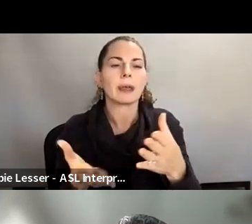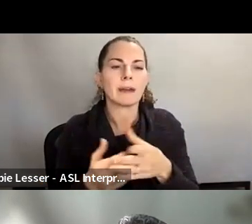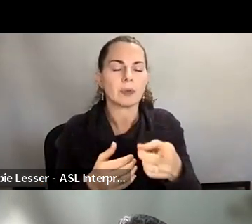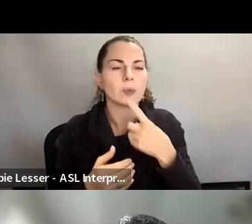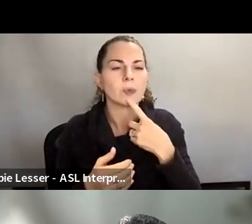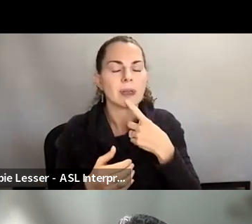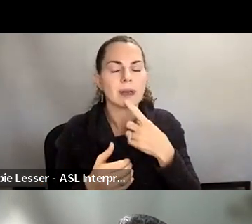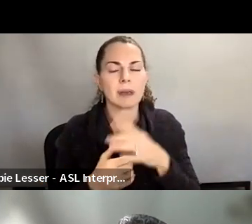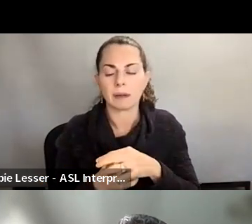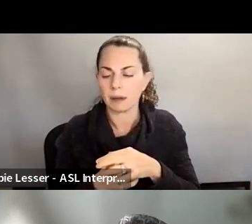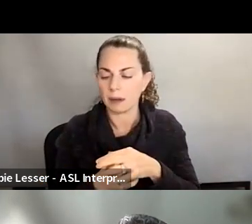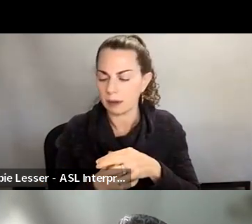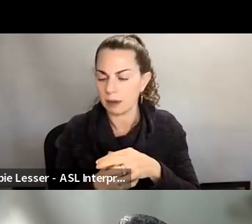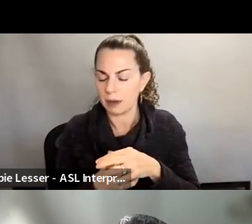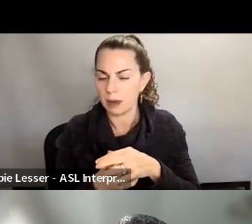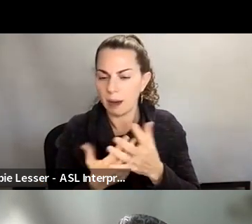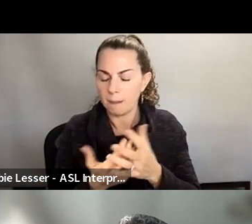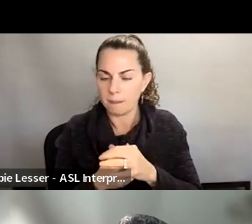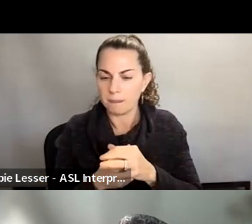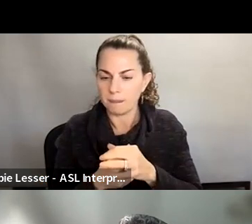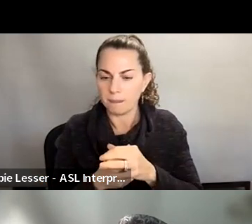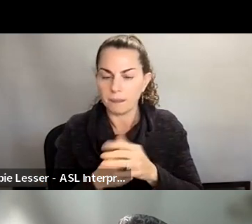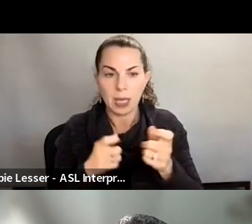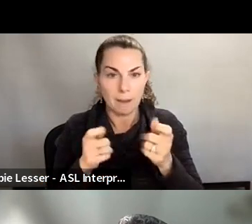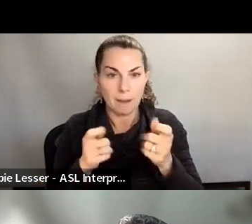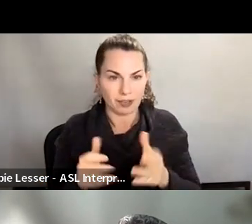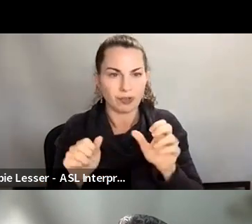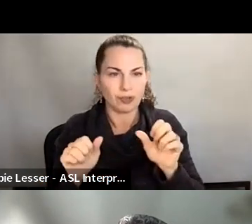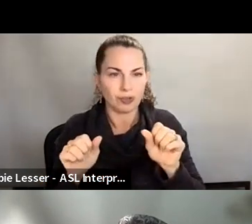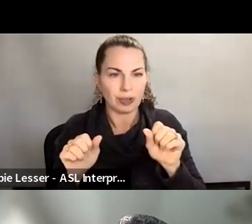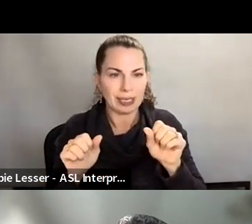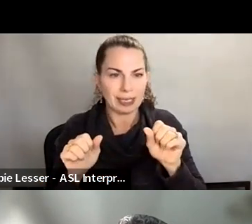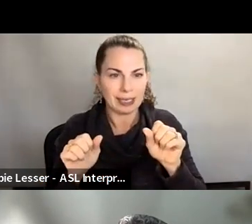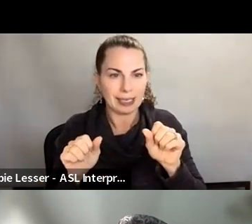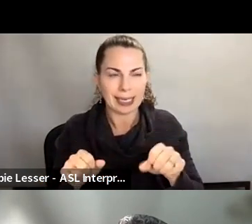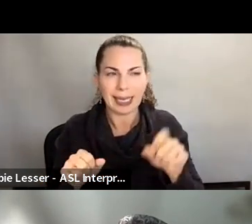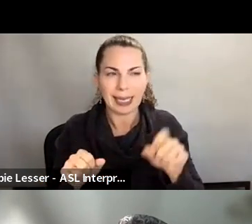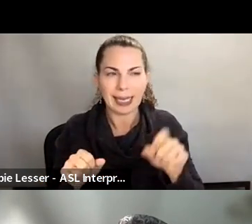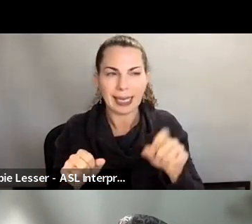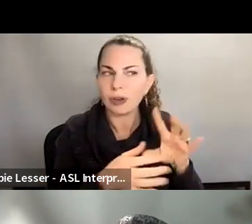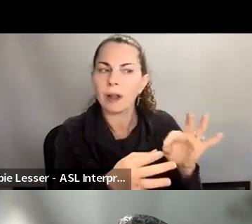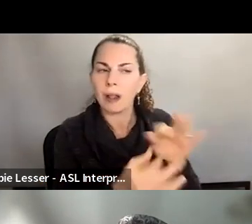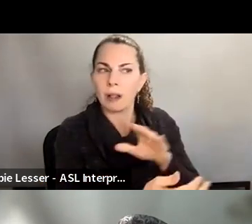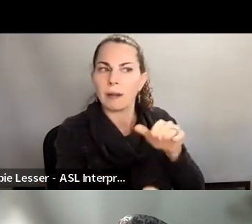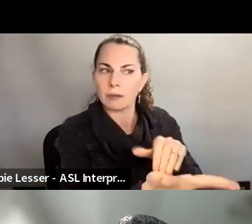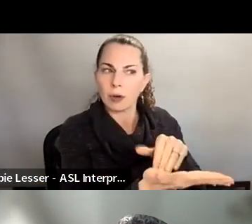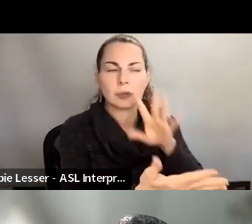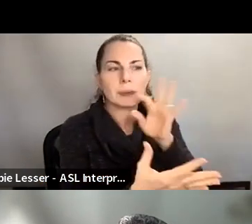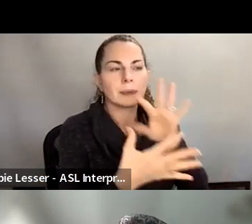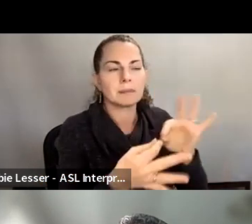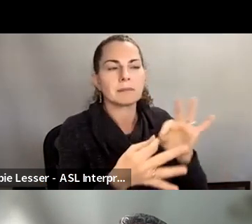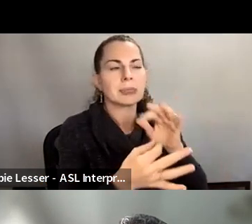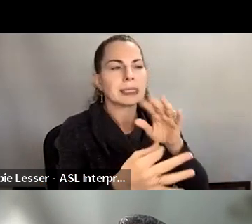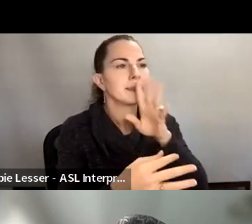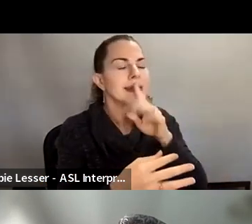said that a manager can hear this clinician speaking Russian, but doesn't know if it's clinical